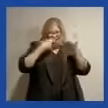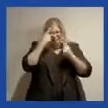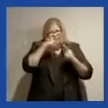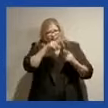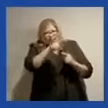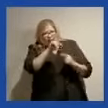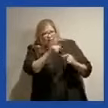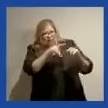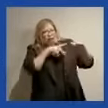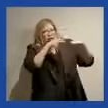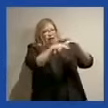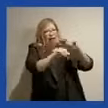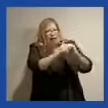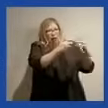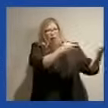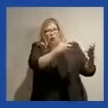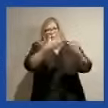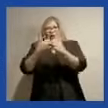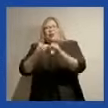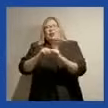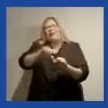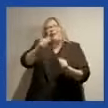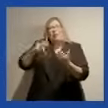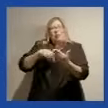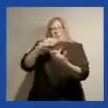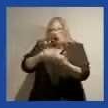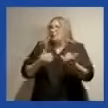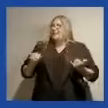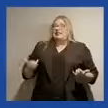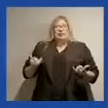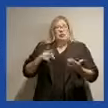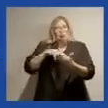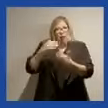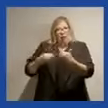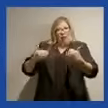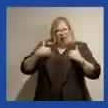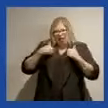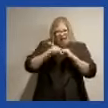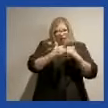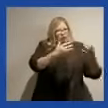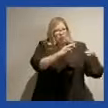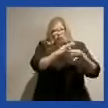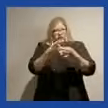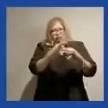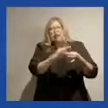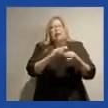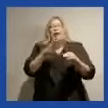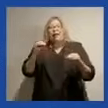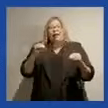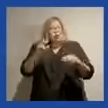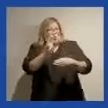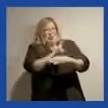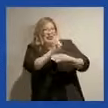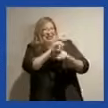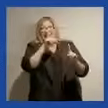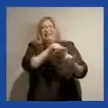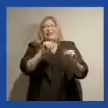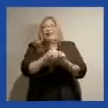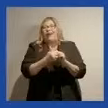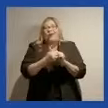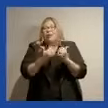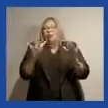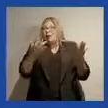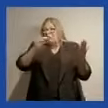other programs that we provide, existing programming and utilization rates. Always looking at utilization